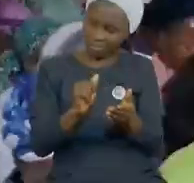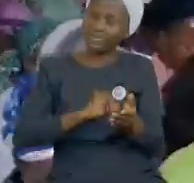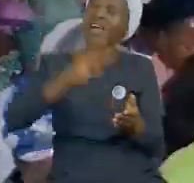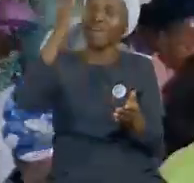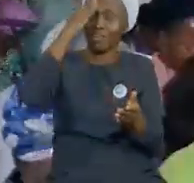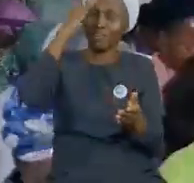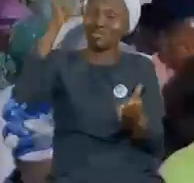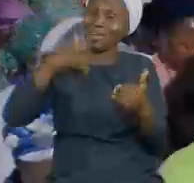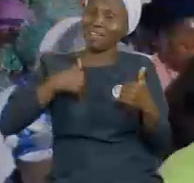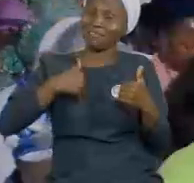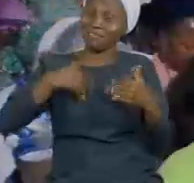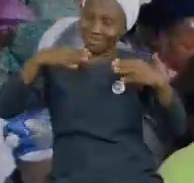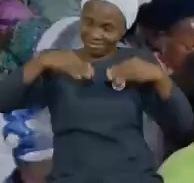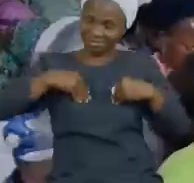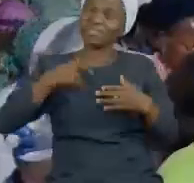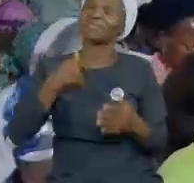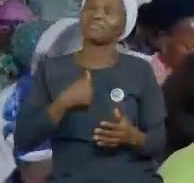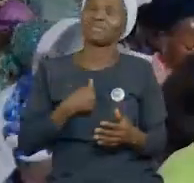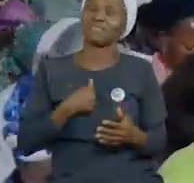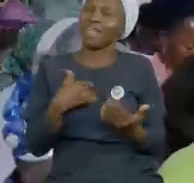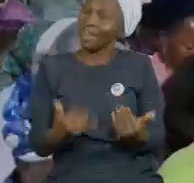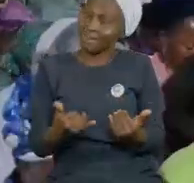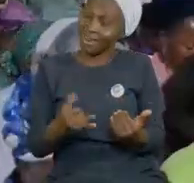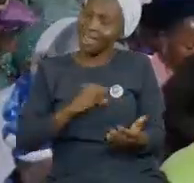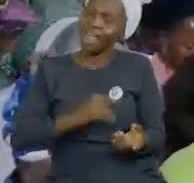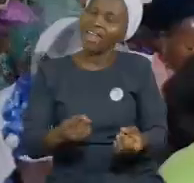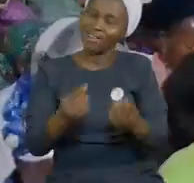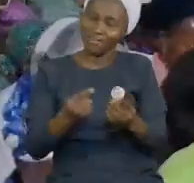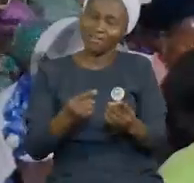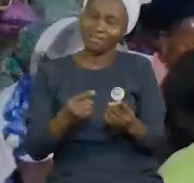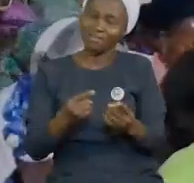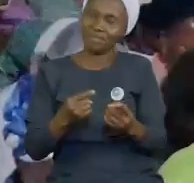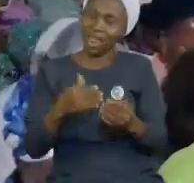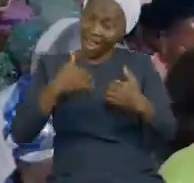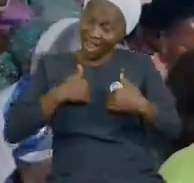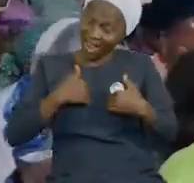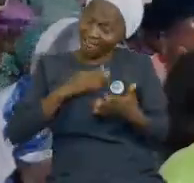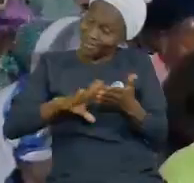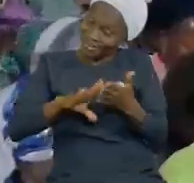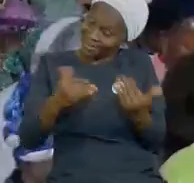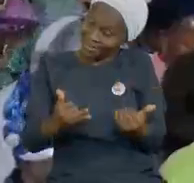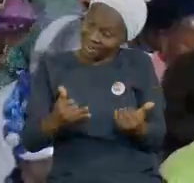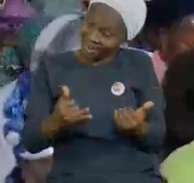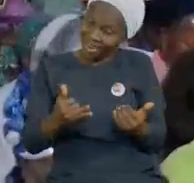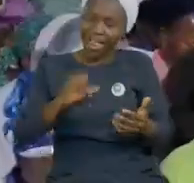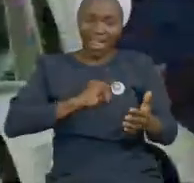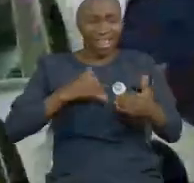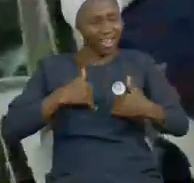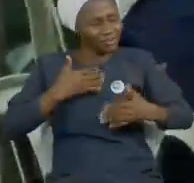me. And now I have forgiveness. I have the joy of